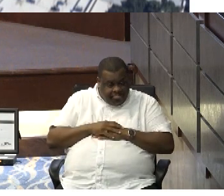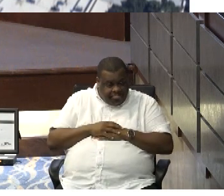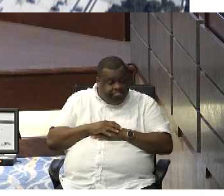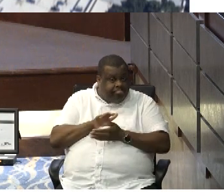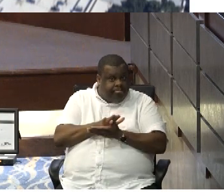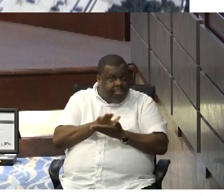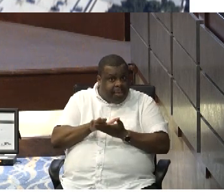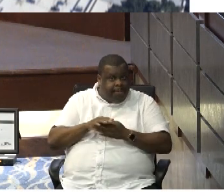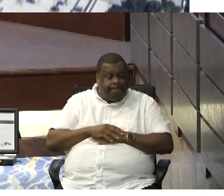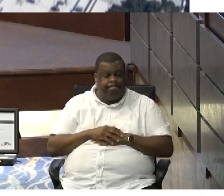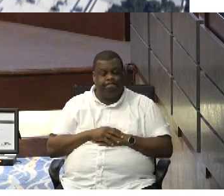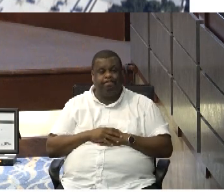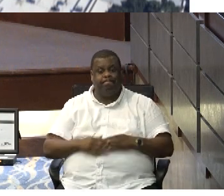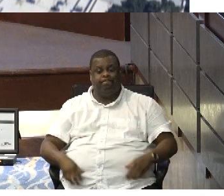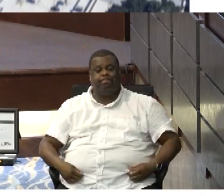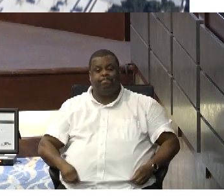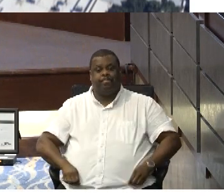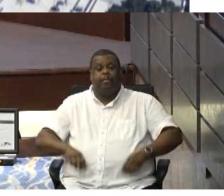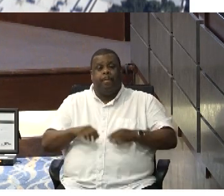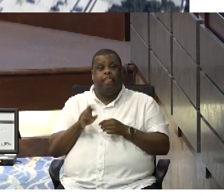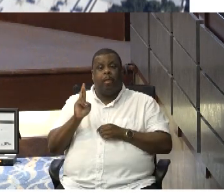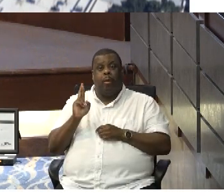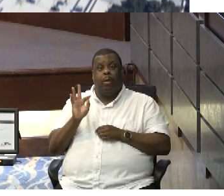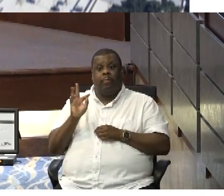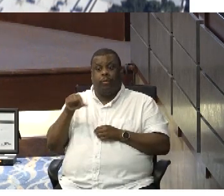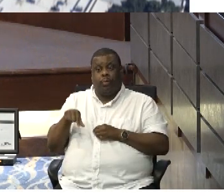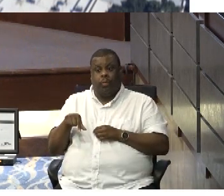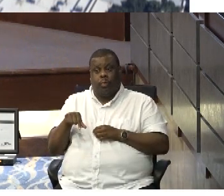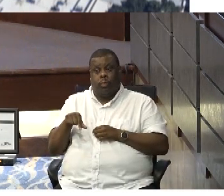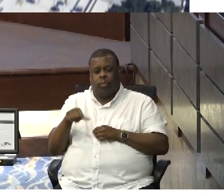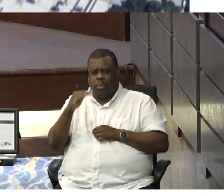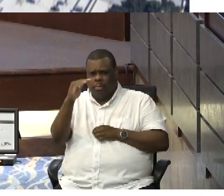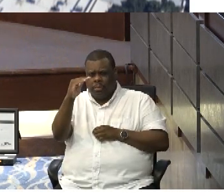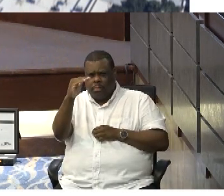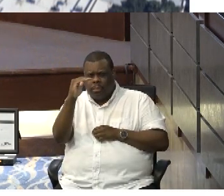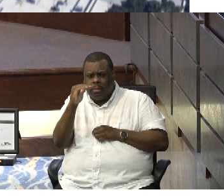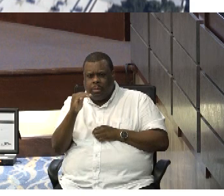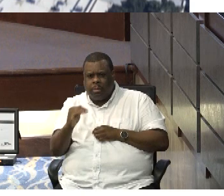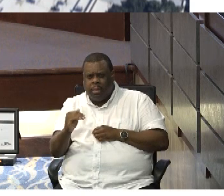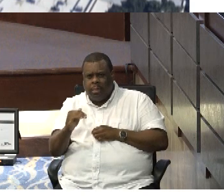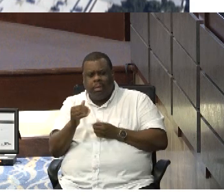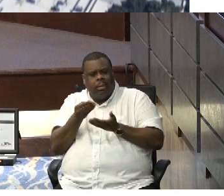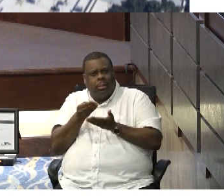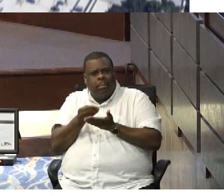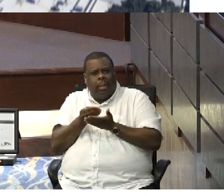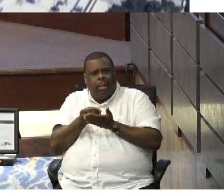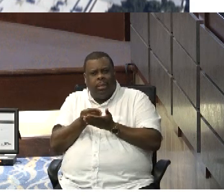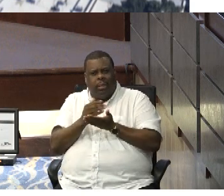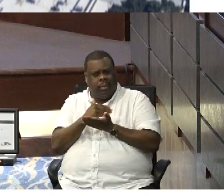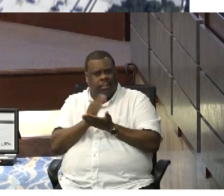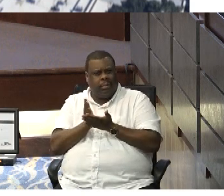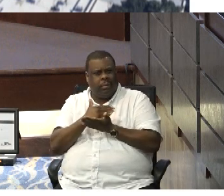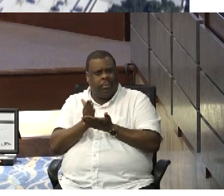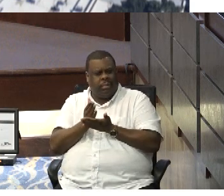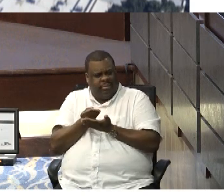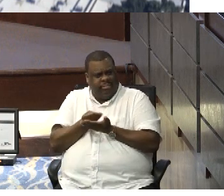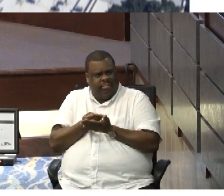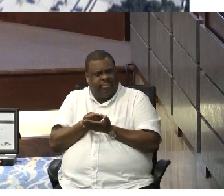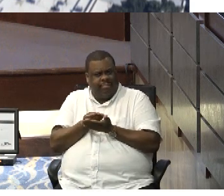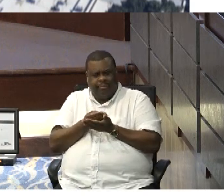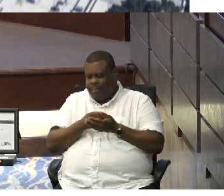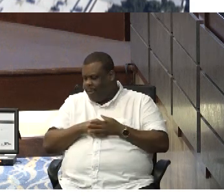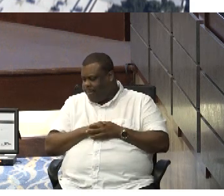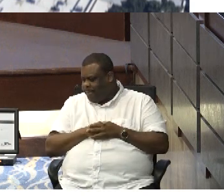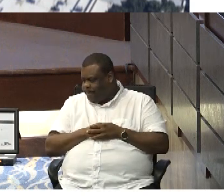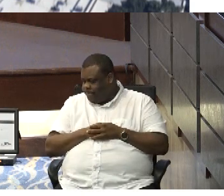The RFQ submissions were whittled down to 3 shortlisted firms who were issued a design